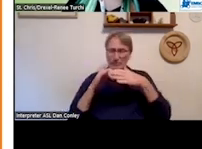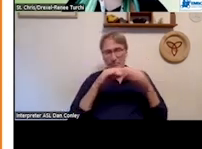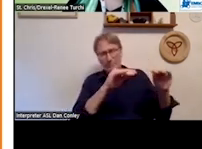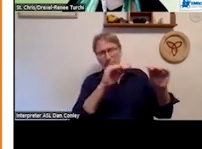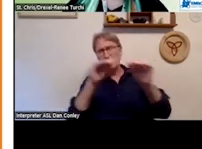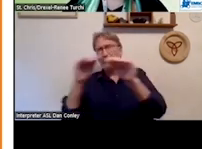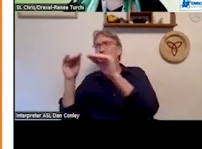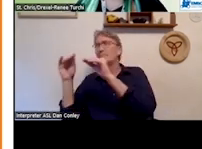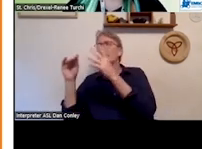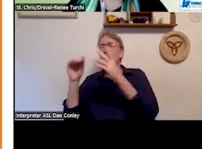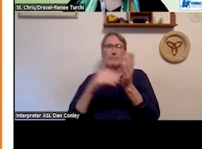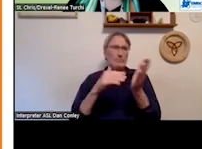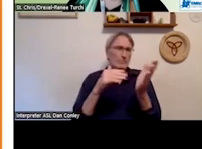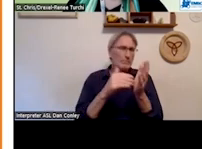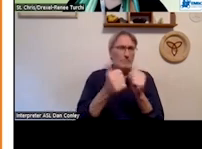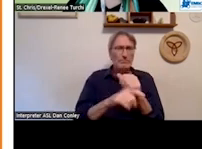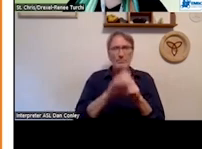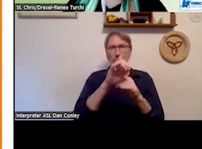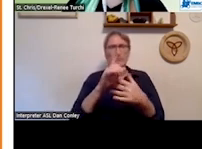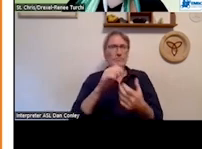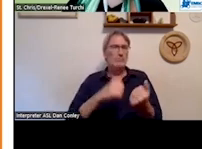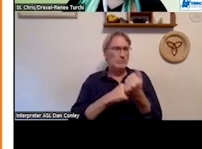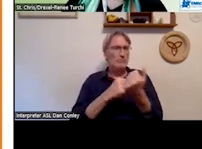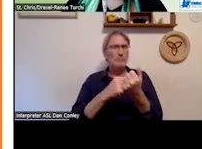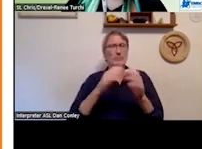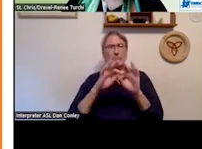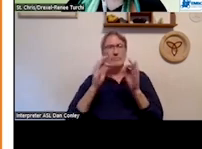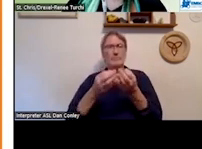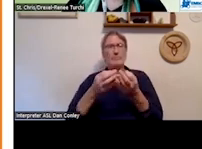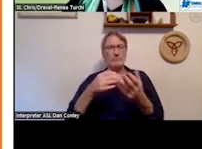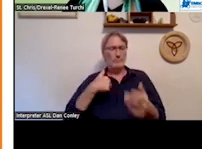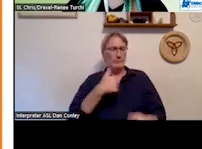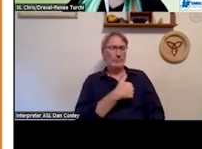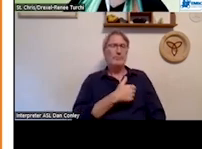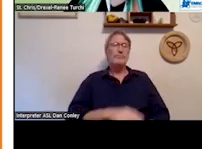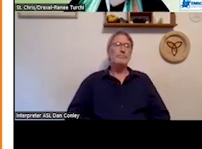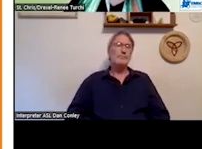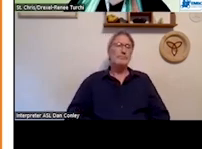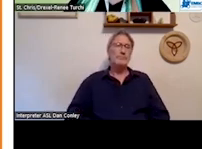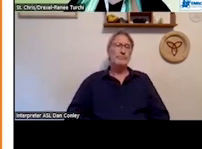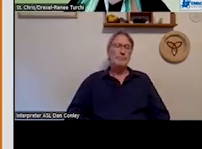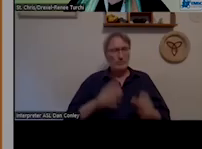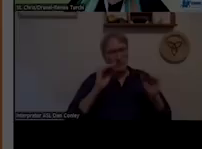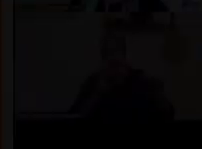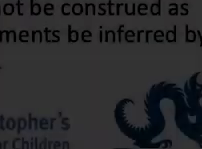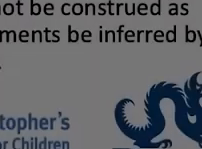providers on these things so they can support family members. So wanted to put that in there.